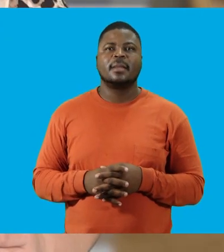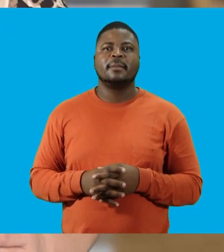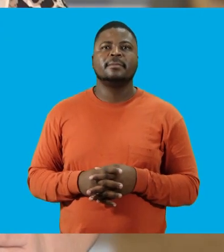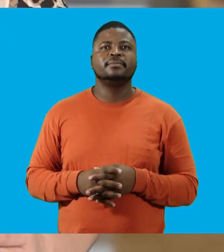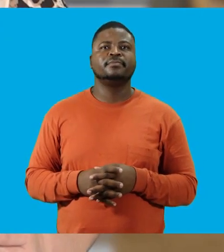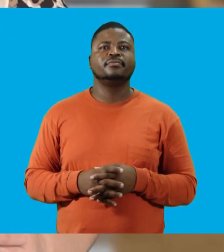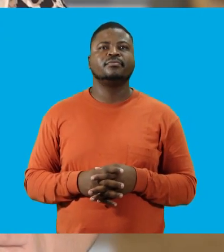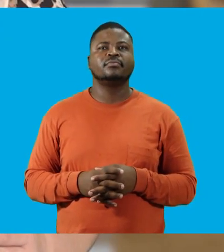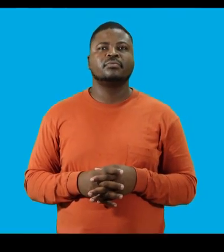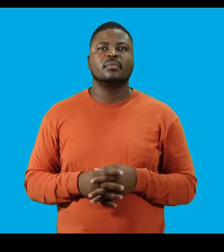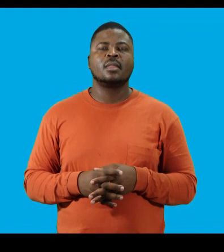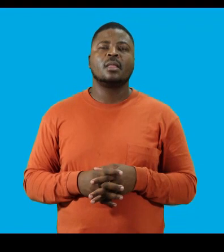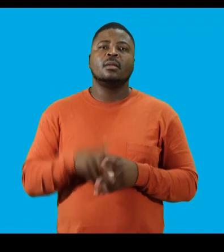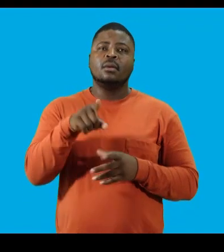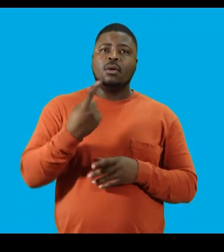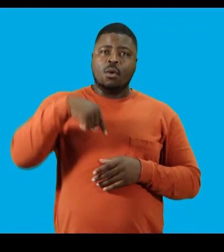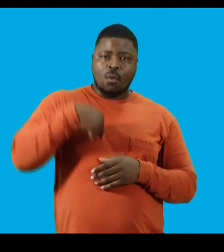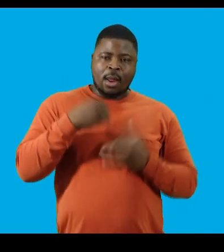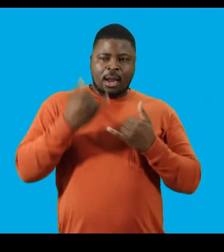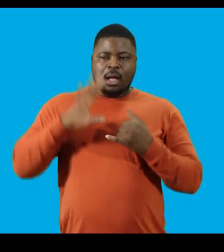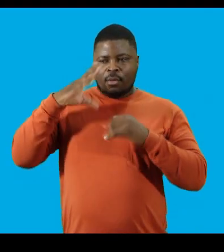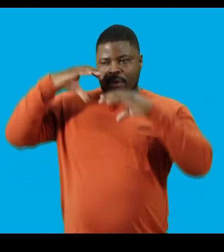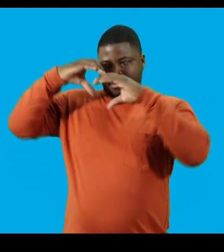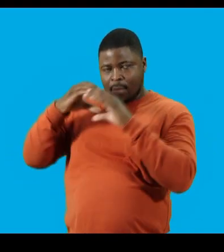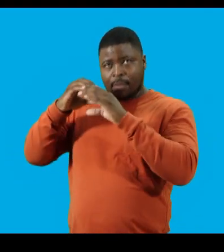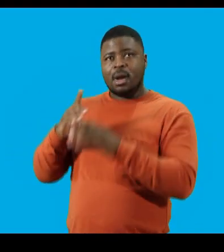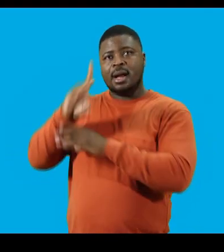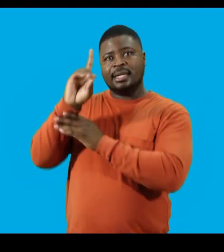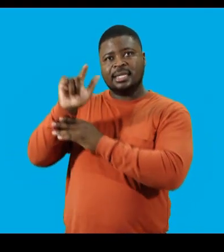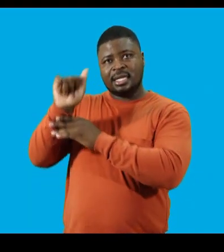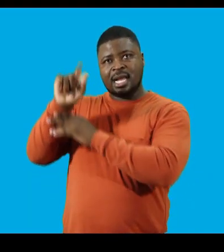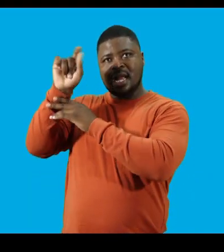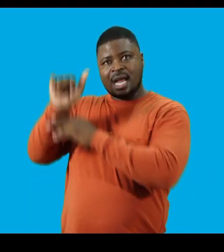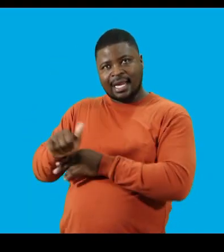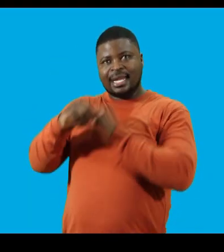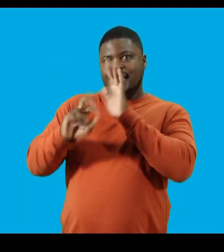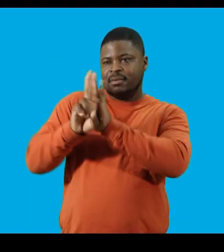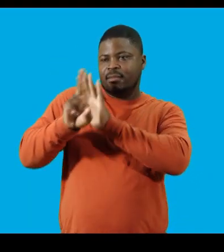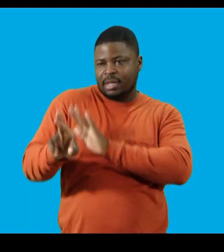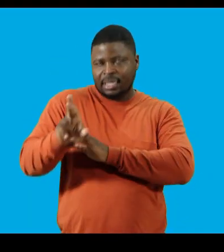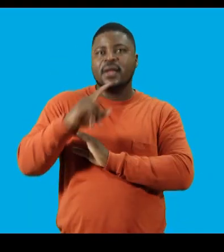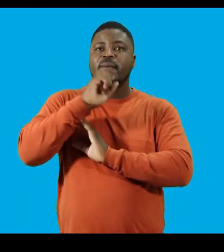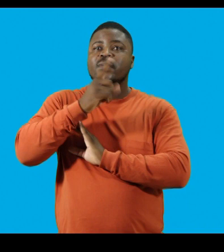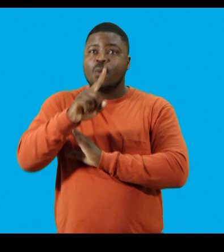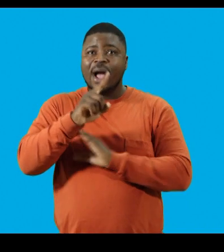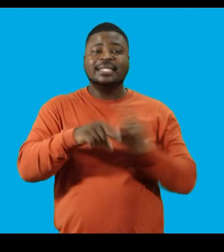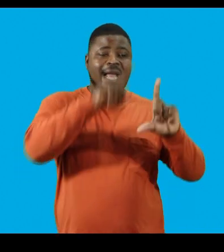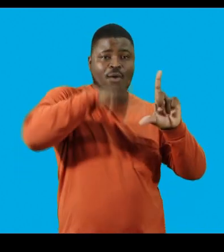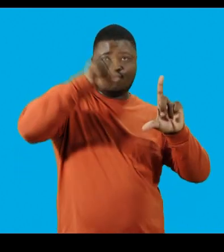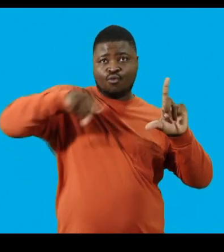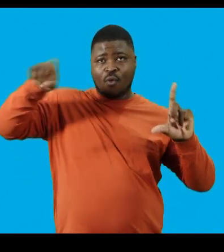Data handling continued. Now we are going to represent the data using different